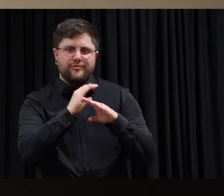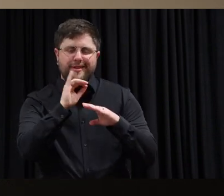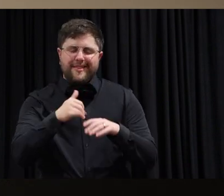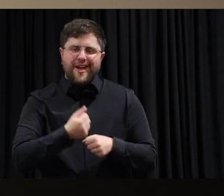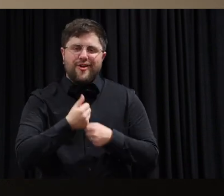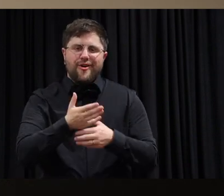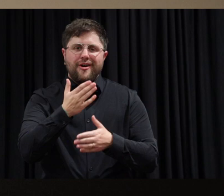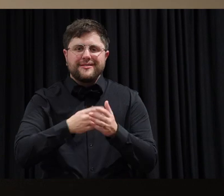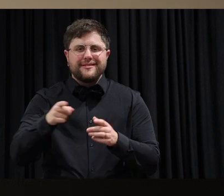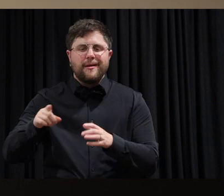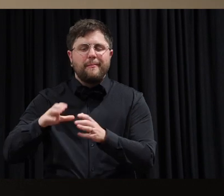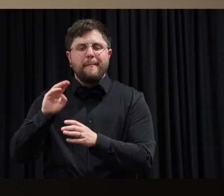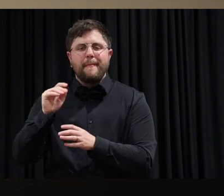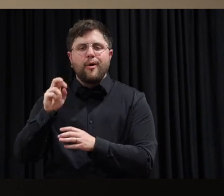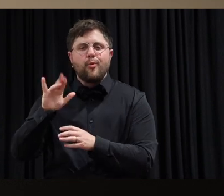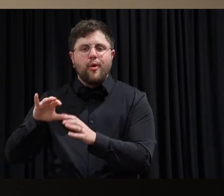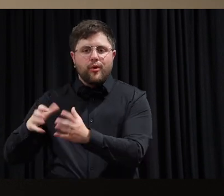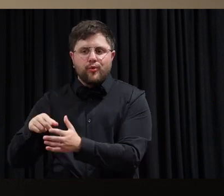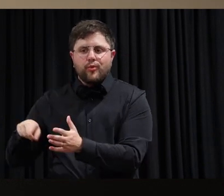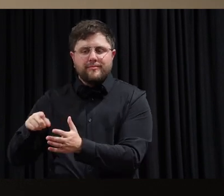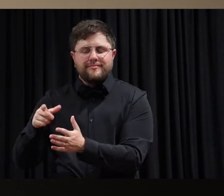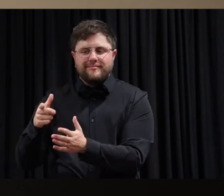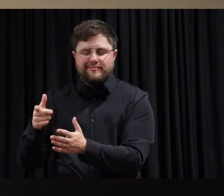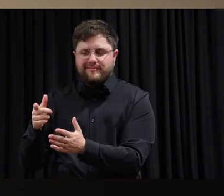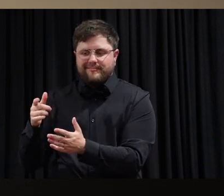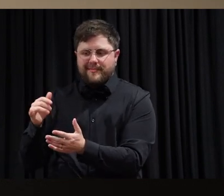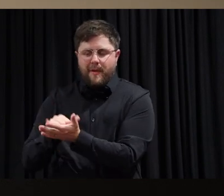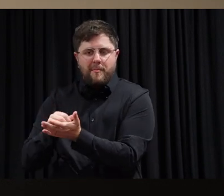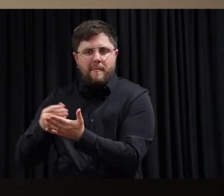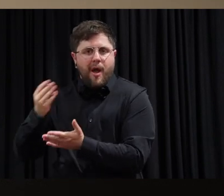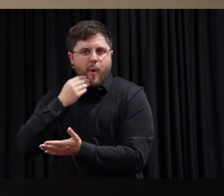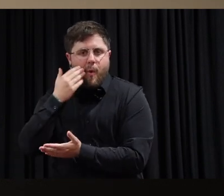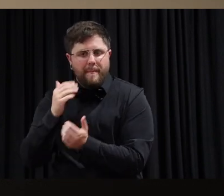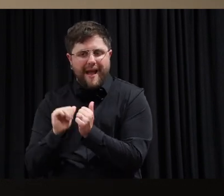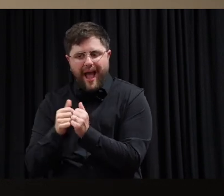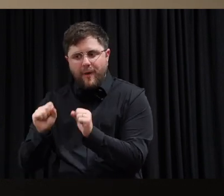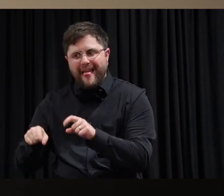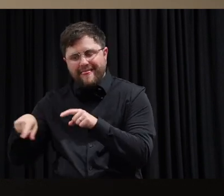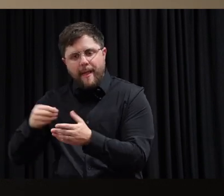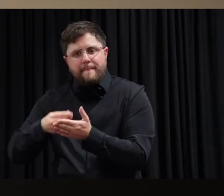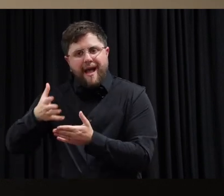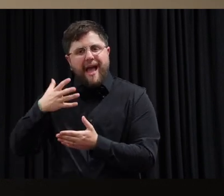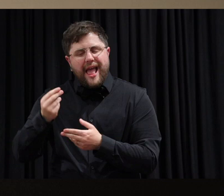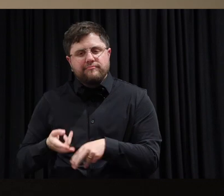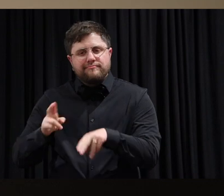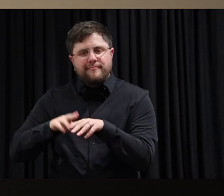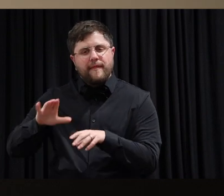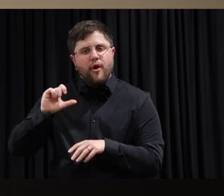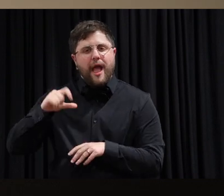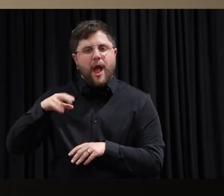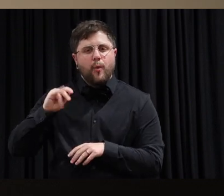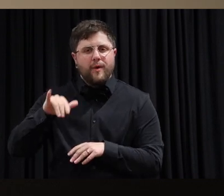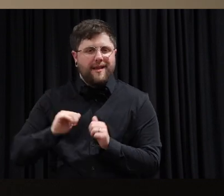of the home space, and where can they create equity? And I think, Eureka, you would probably be a